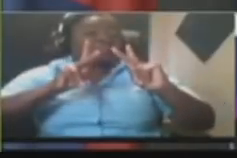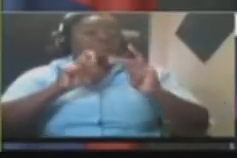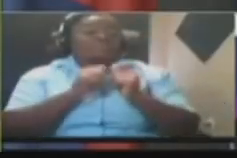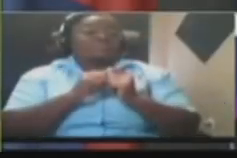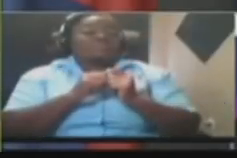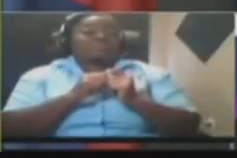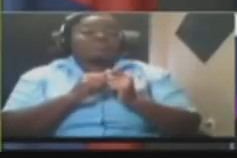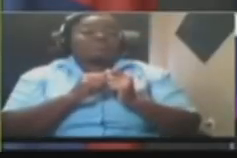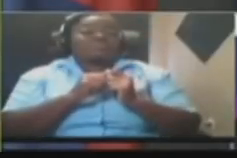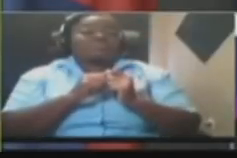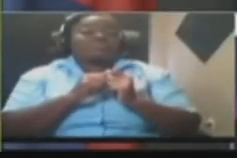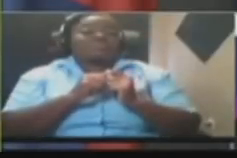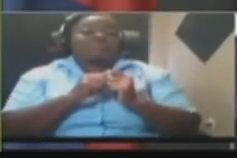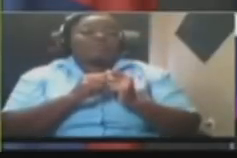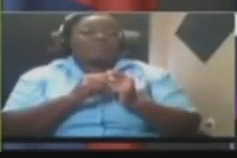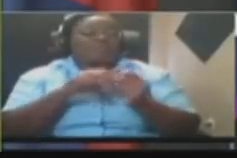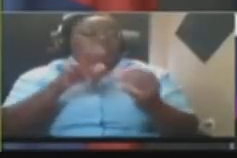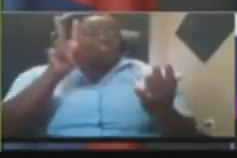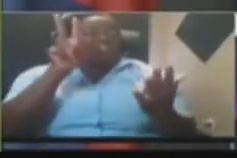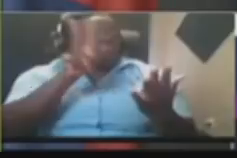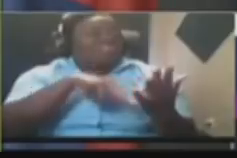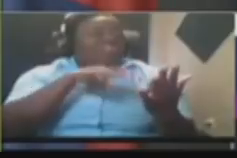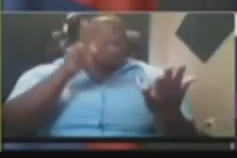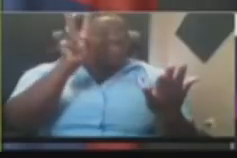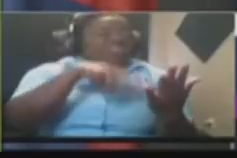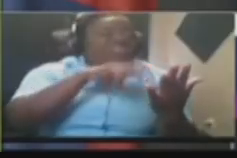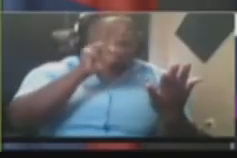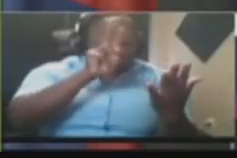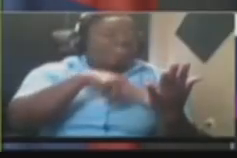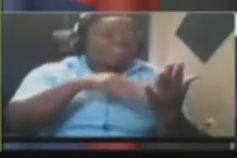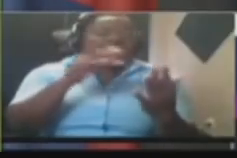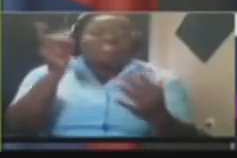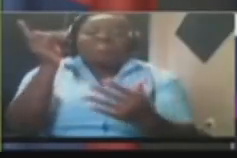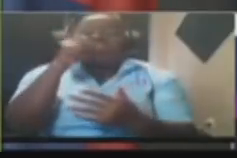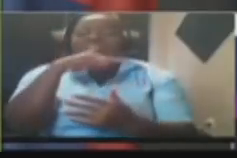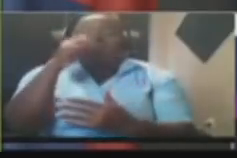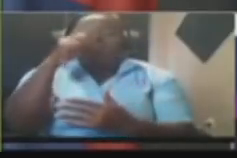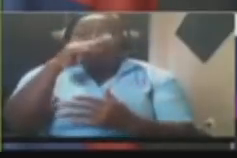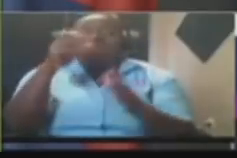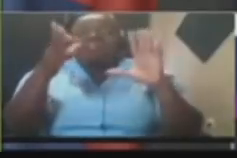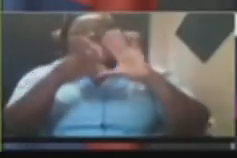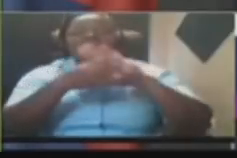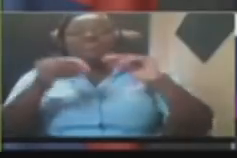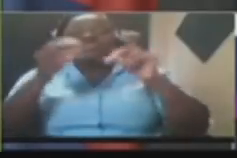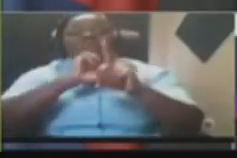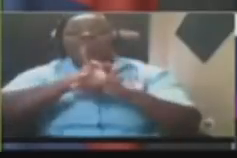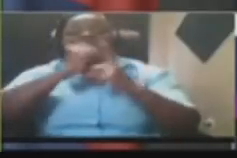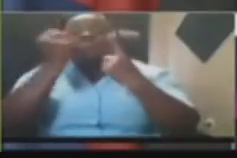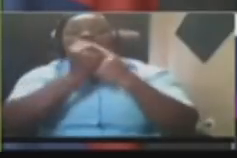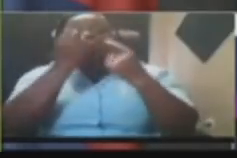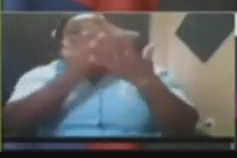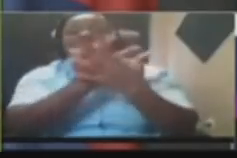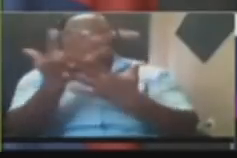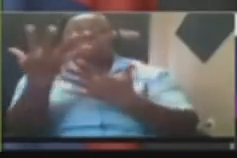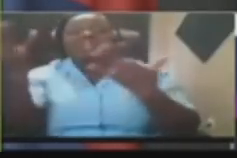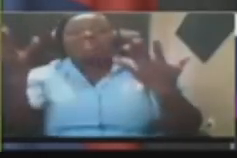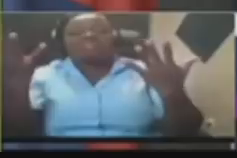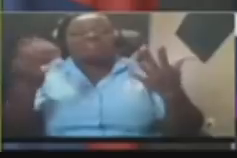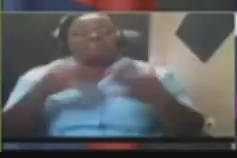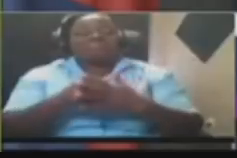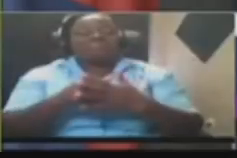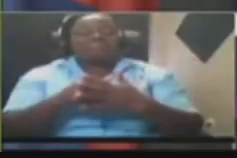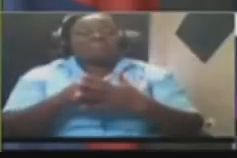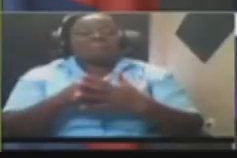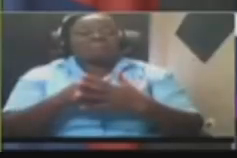the conspiracy theories of social media. And I say this if only to mention to you that only this